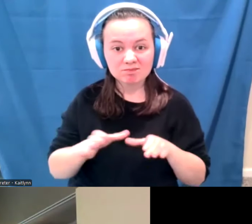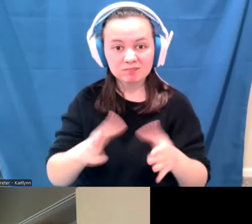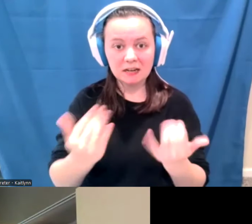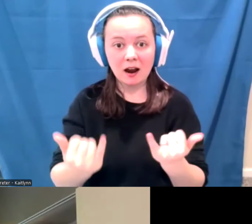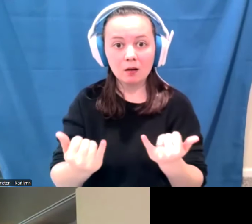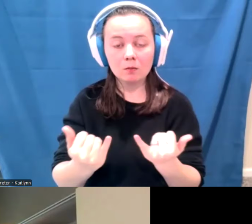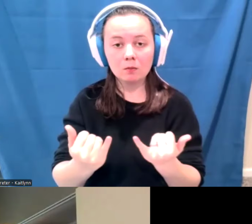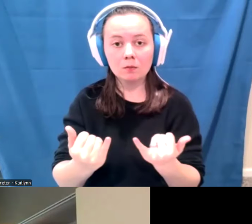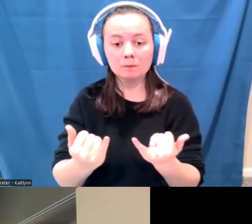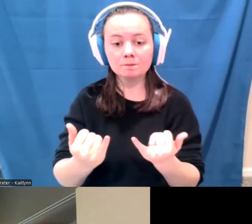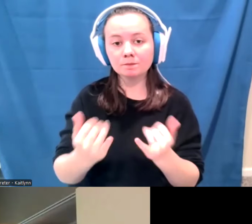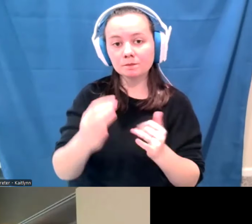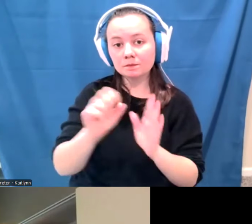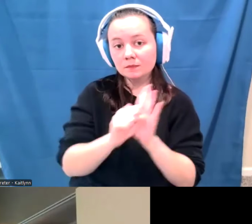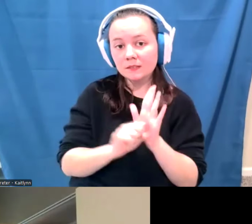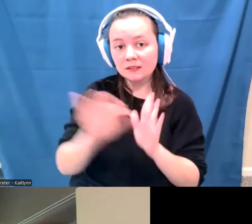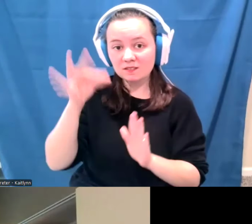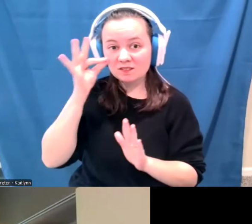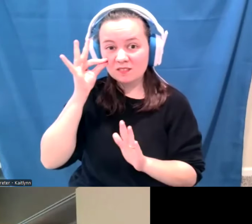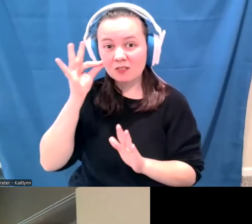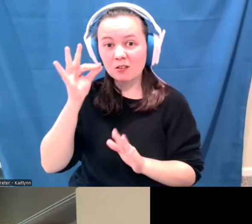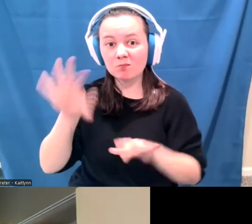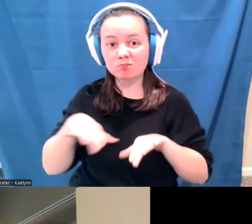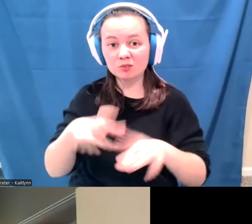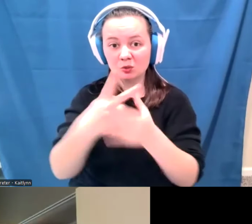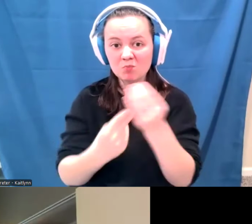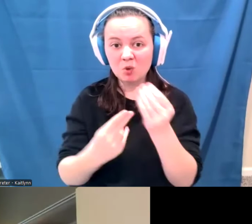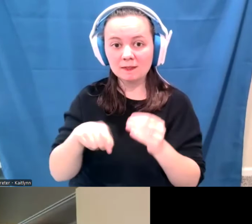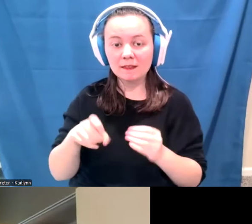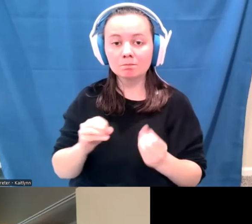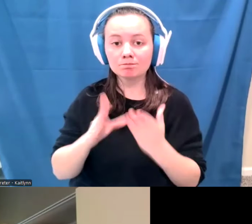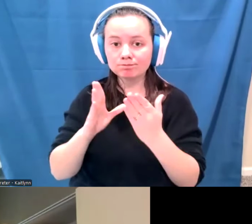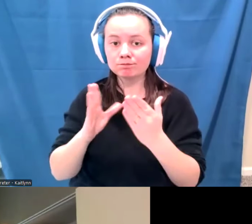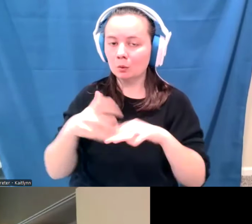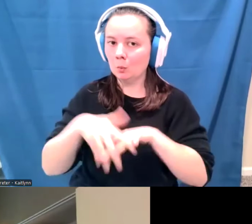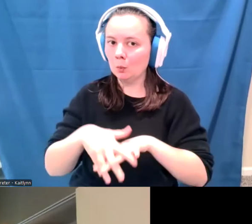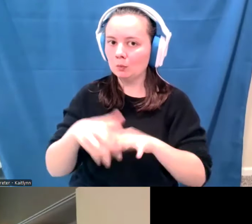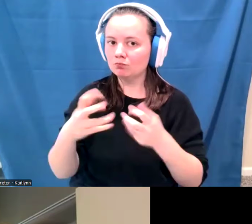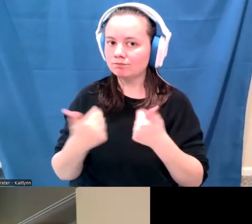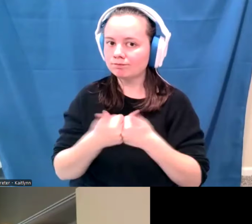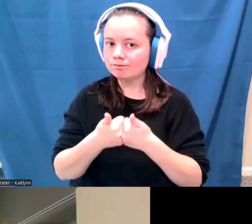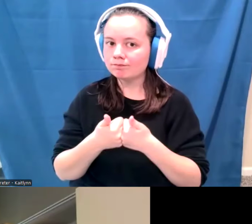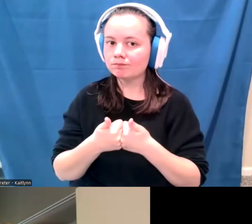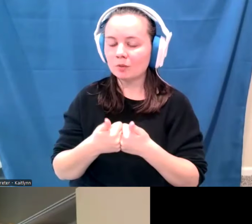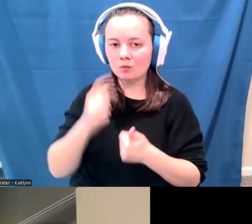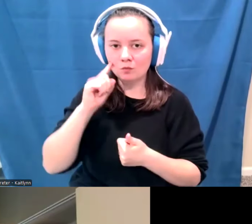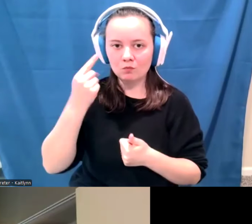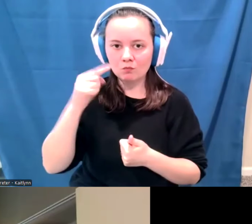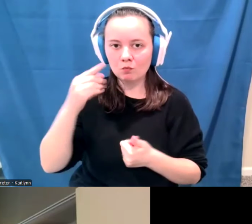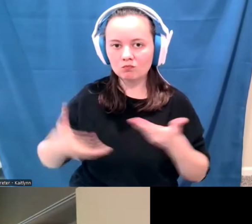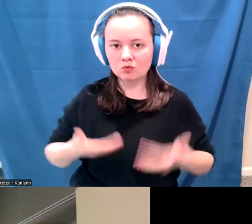to address this long-standing, deeply rooted challenges to recruiting and retaining direct care